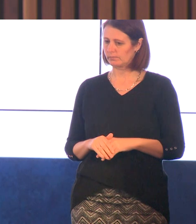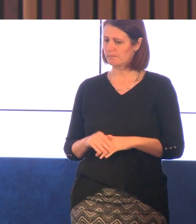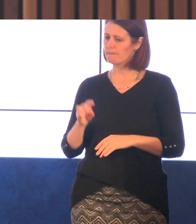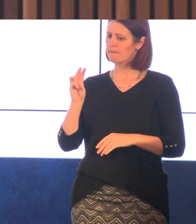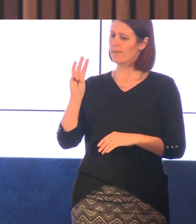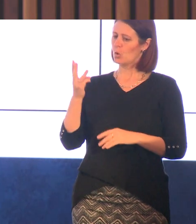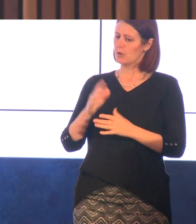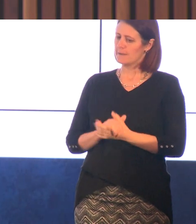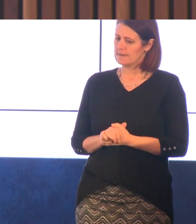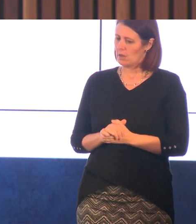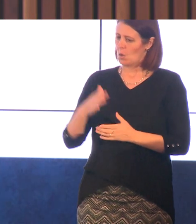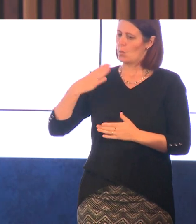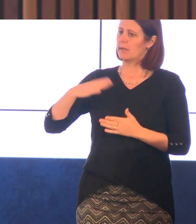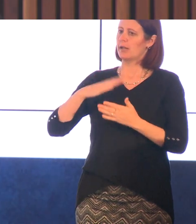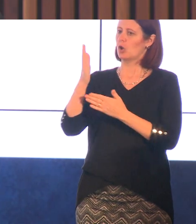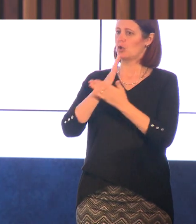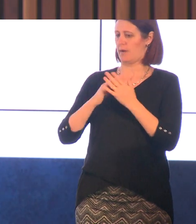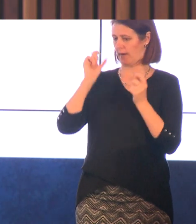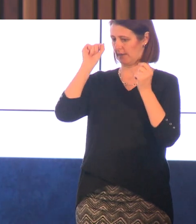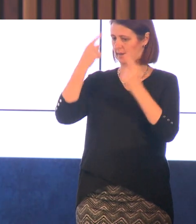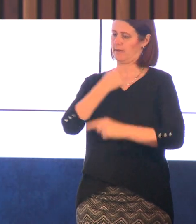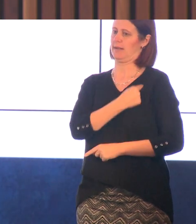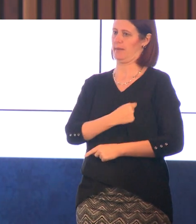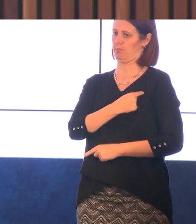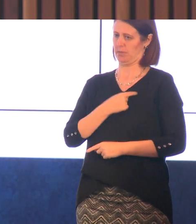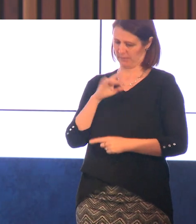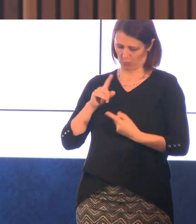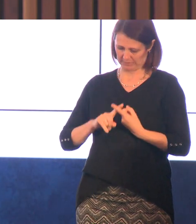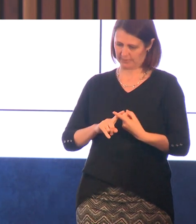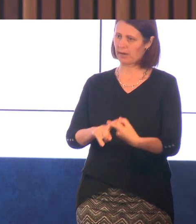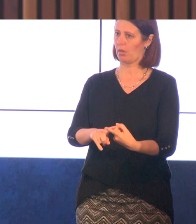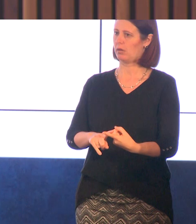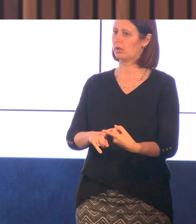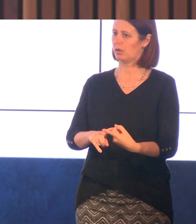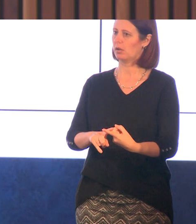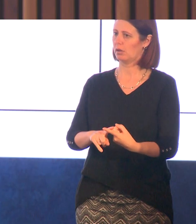Thirdly, we need a shared understanding and commitment to sustainability.